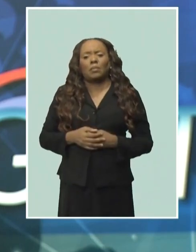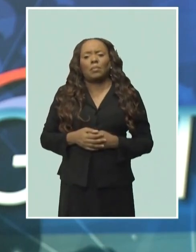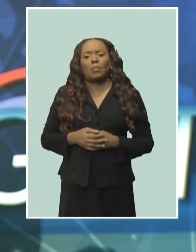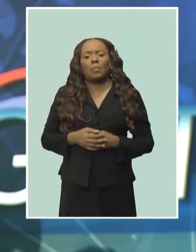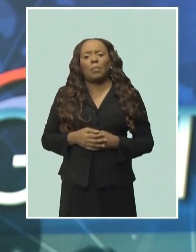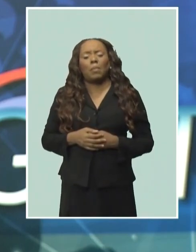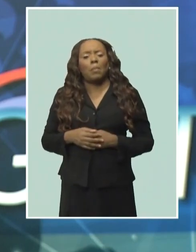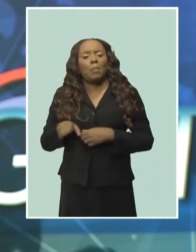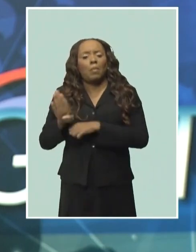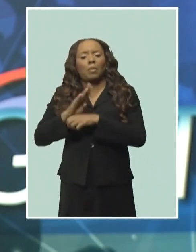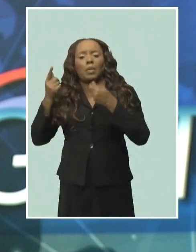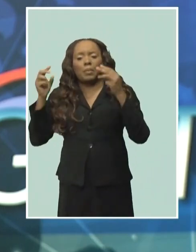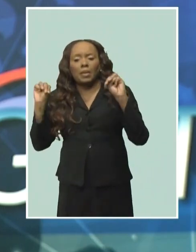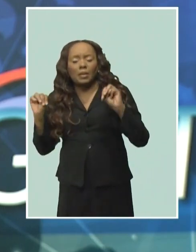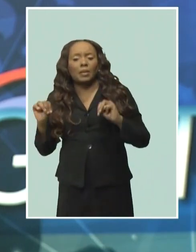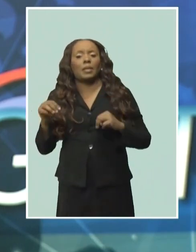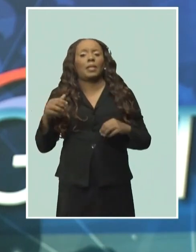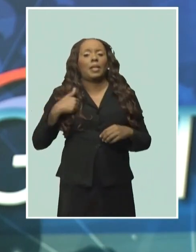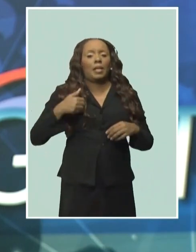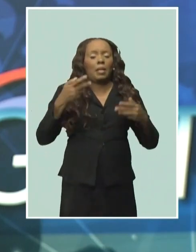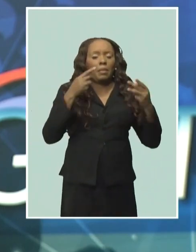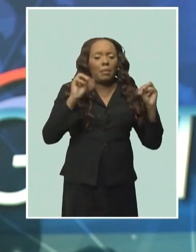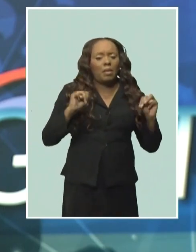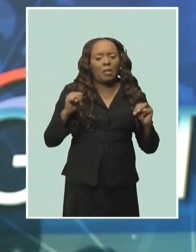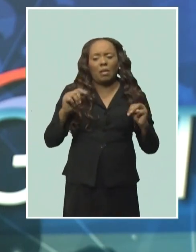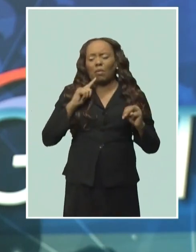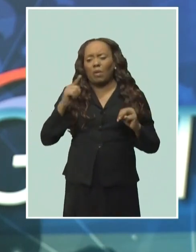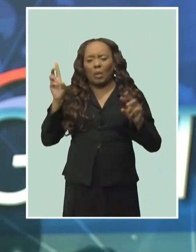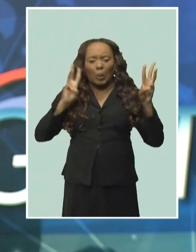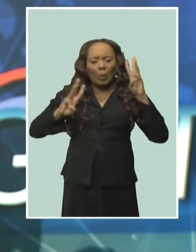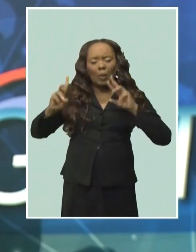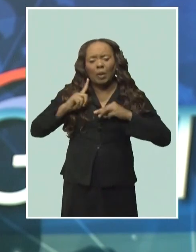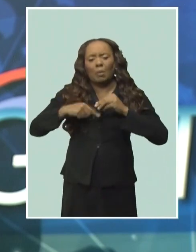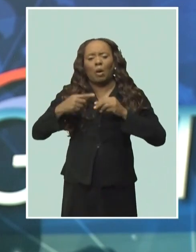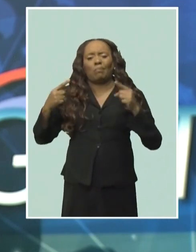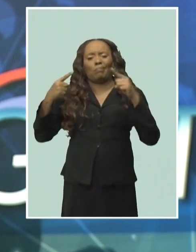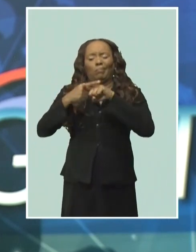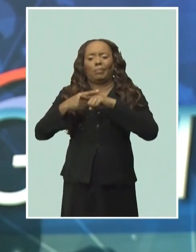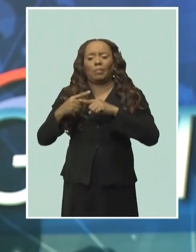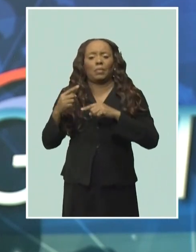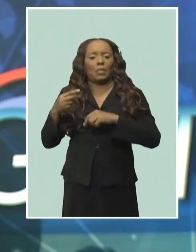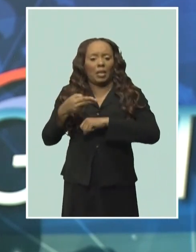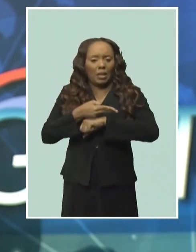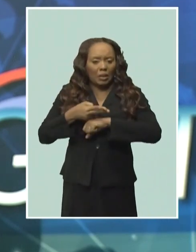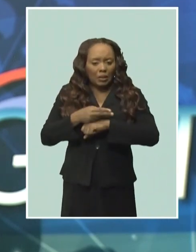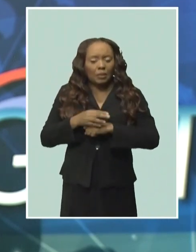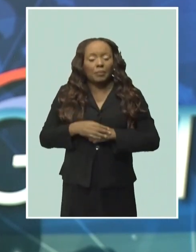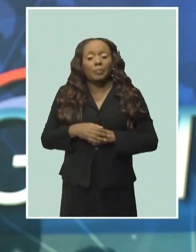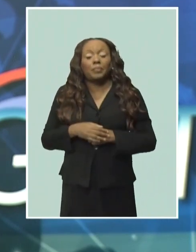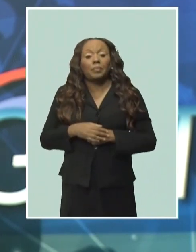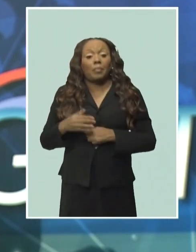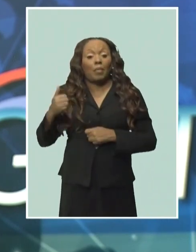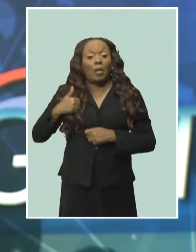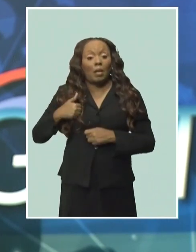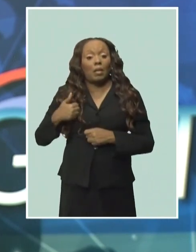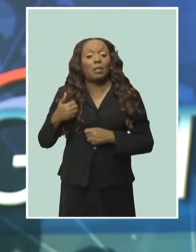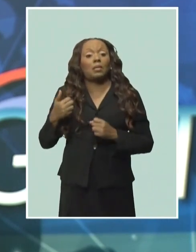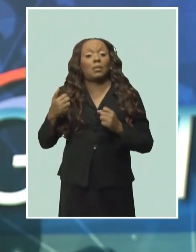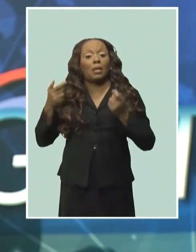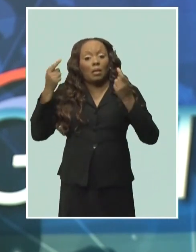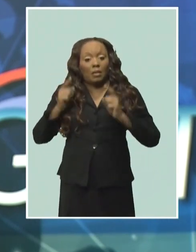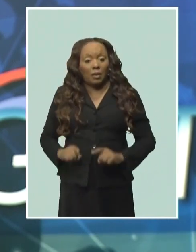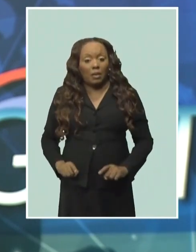and turbulence Haiti is experiencing. Ms. Motley and Mr. Trudeau agreed on the urgency of deploying the